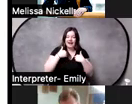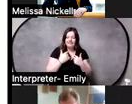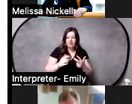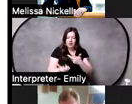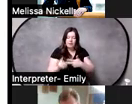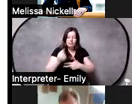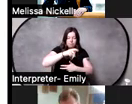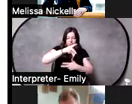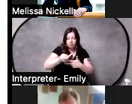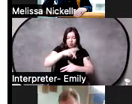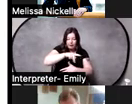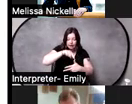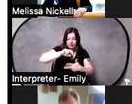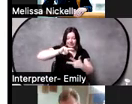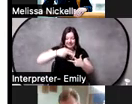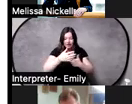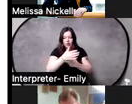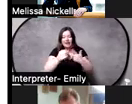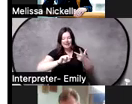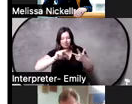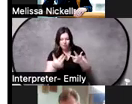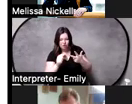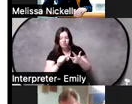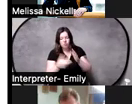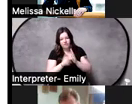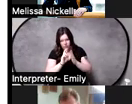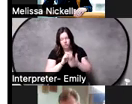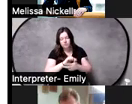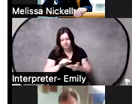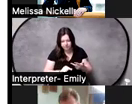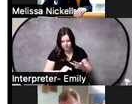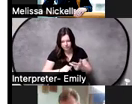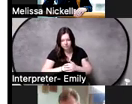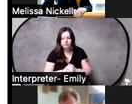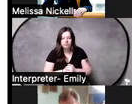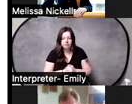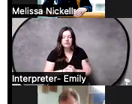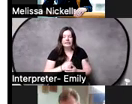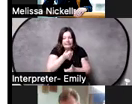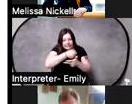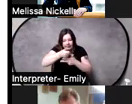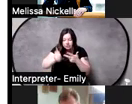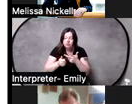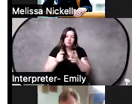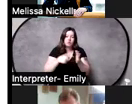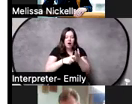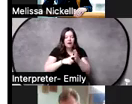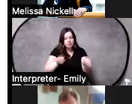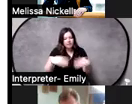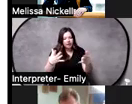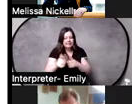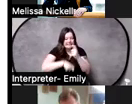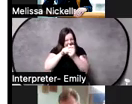are required to read their assigned grant applications and provide a very thorough review. And this review is going to include a